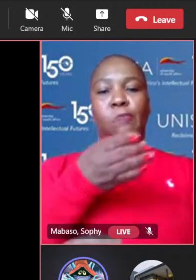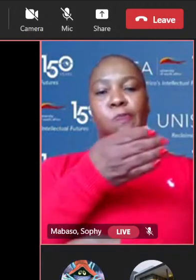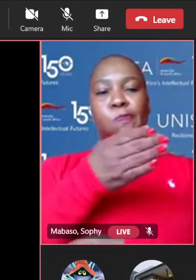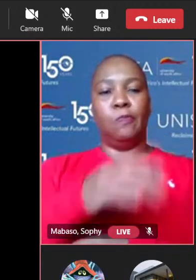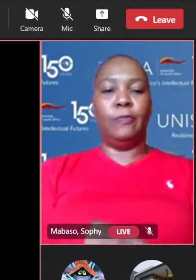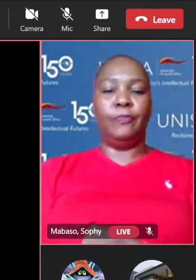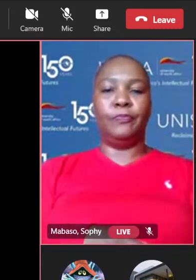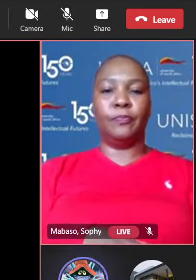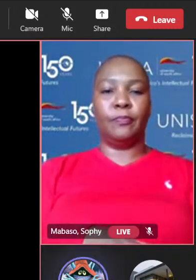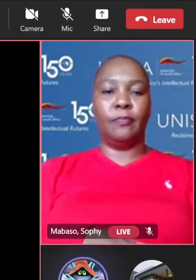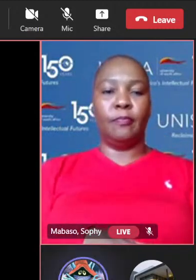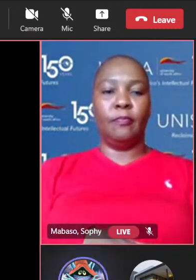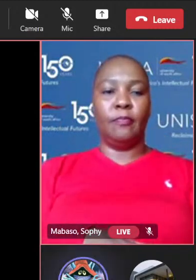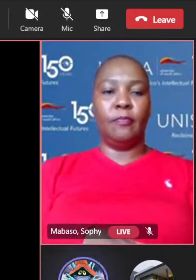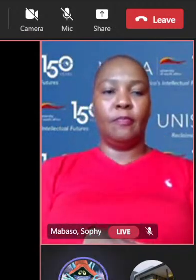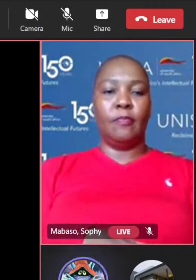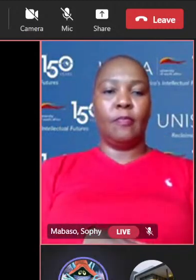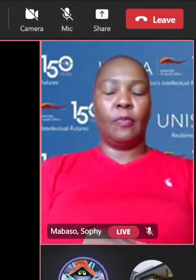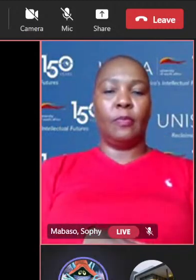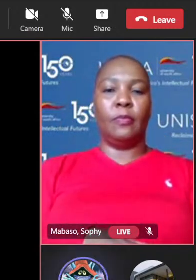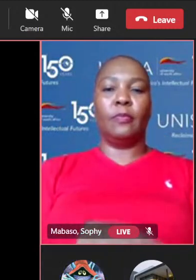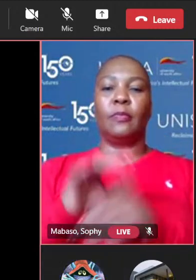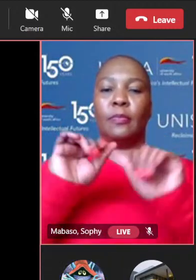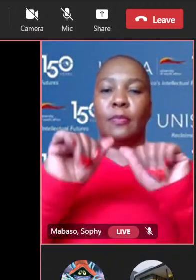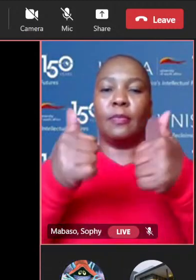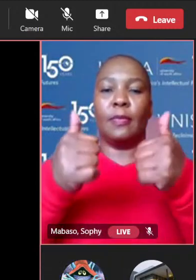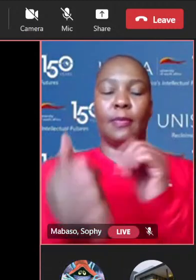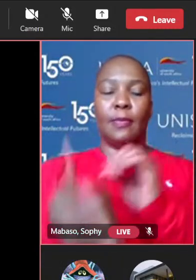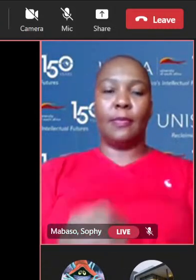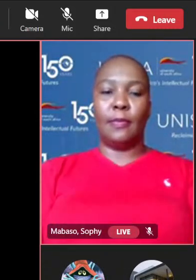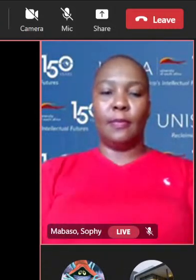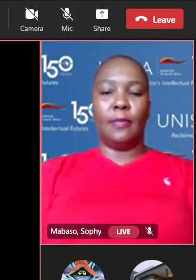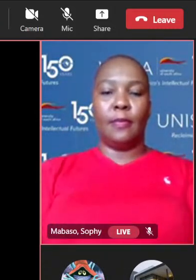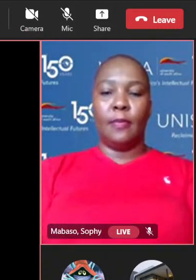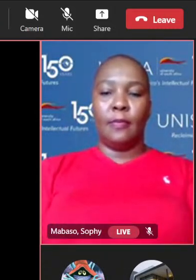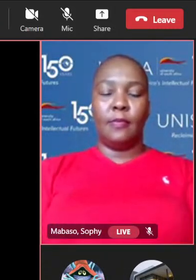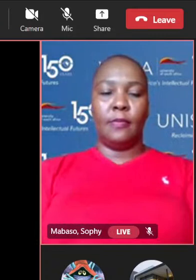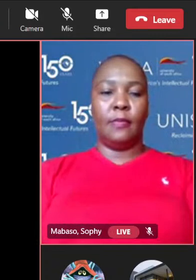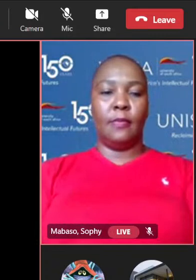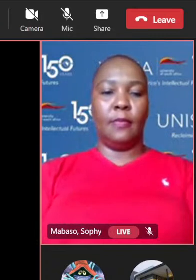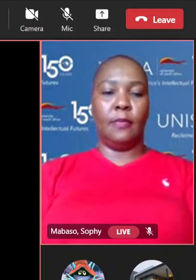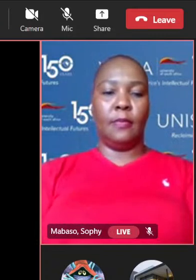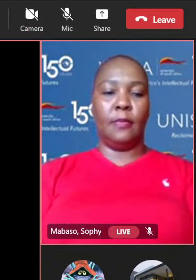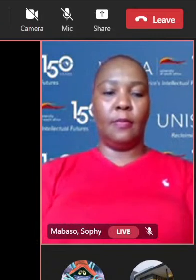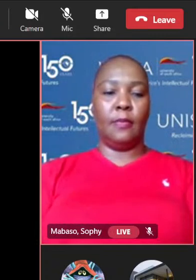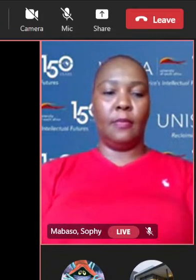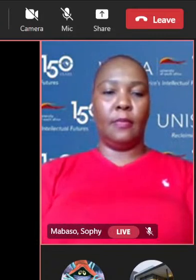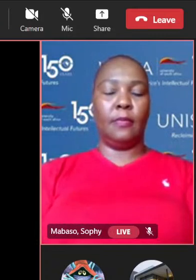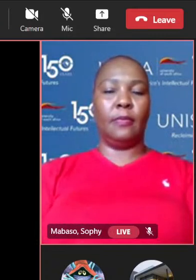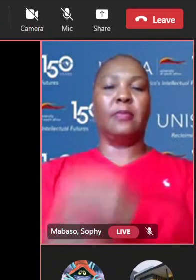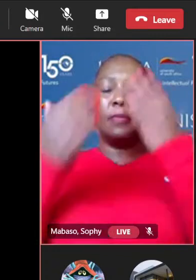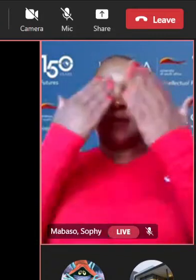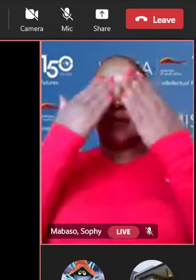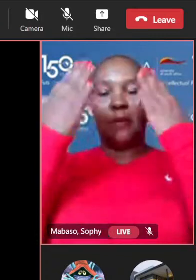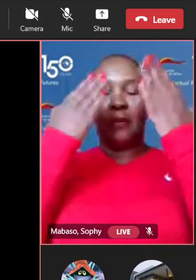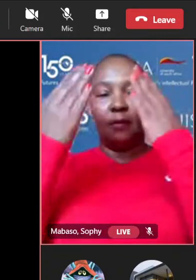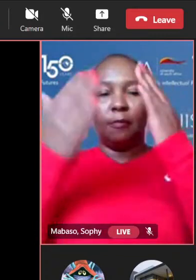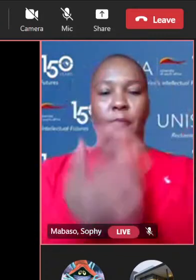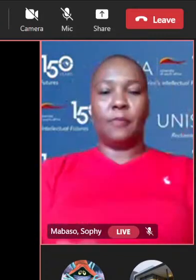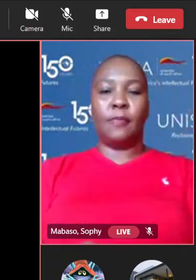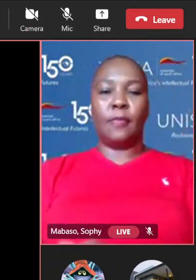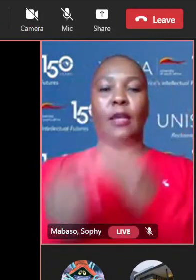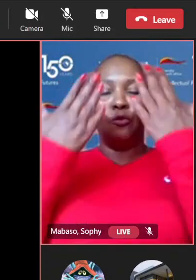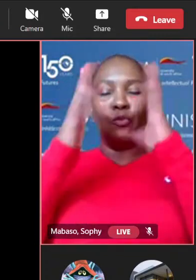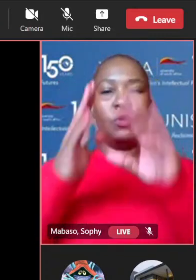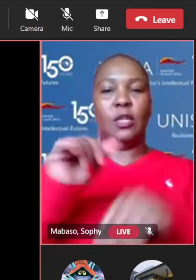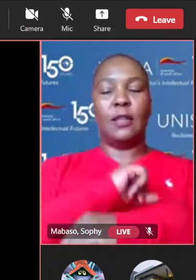mode? There we go. Perfect. Okay. Good afternoon, students and